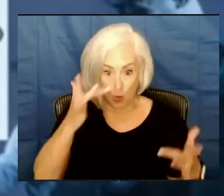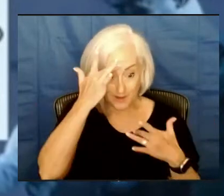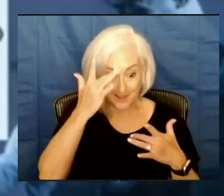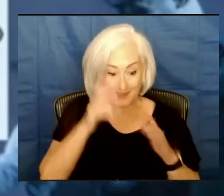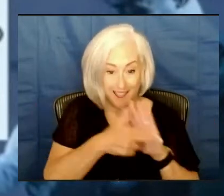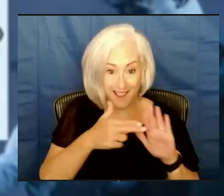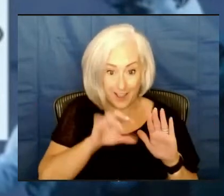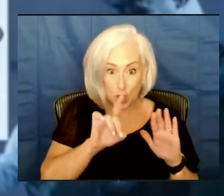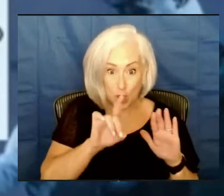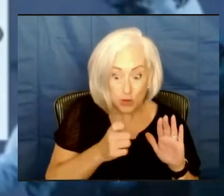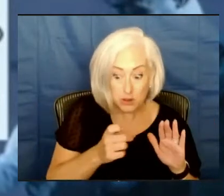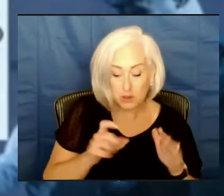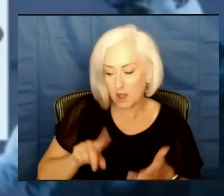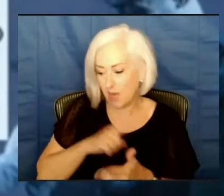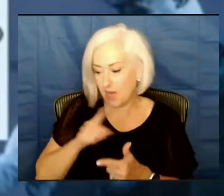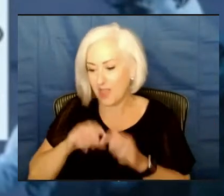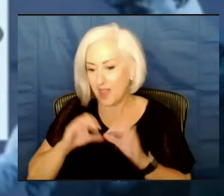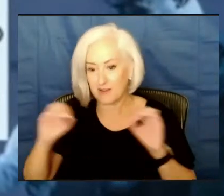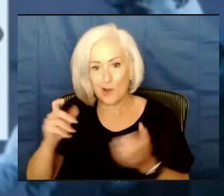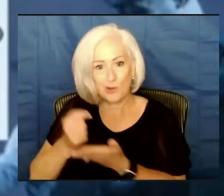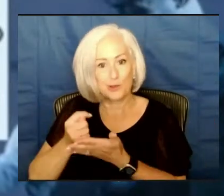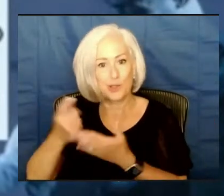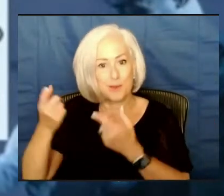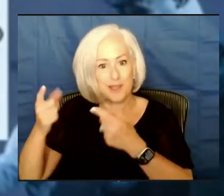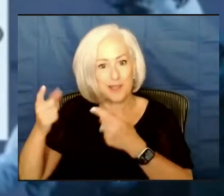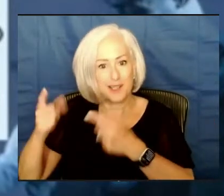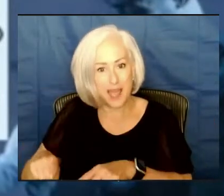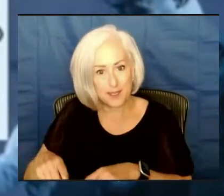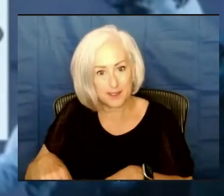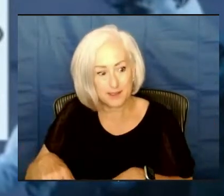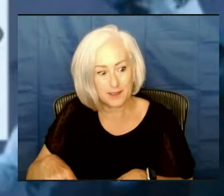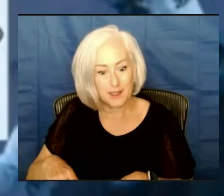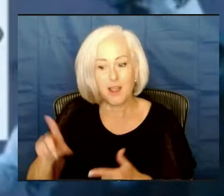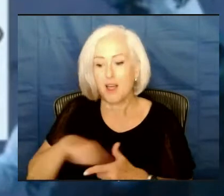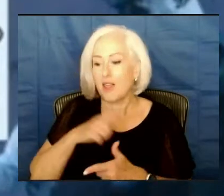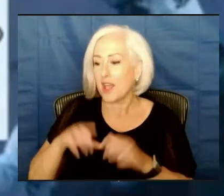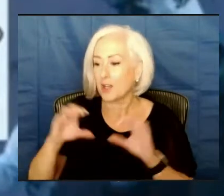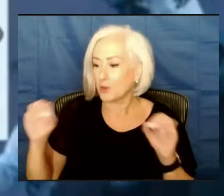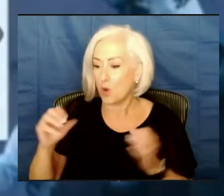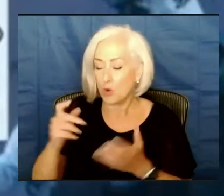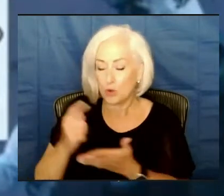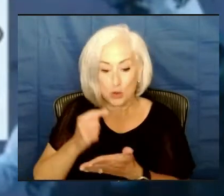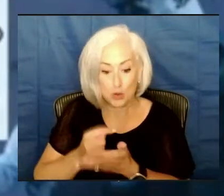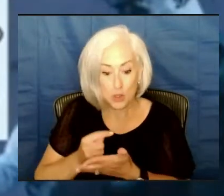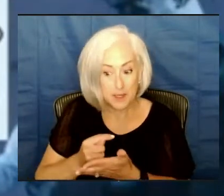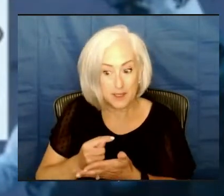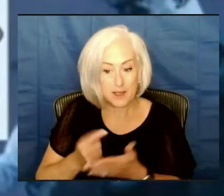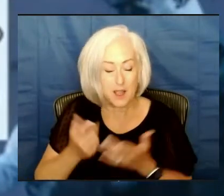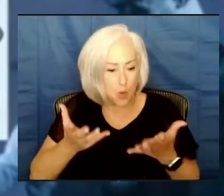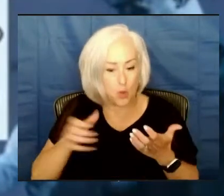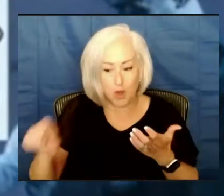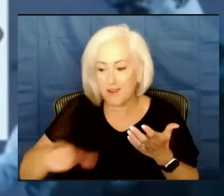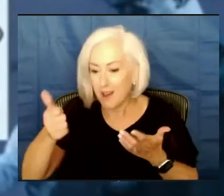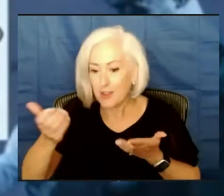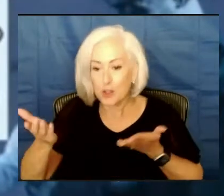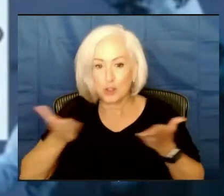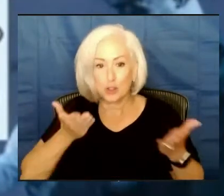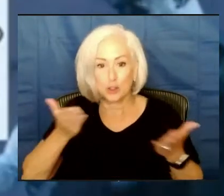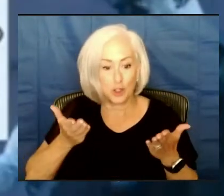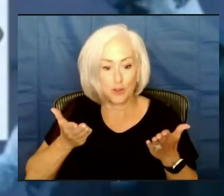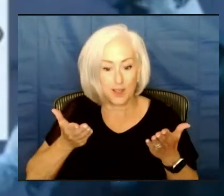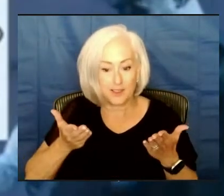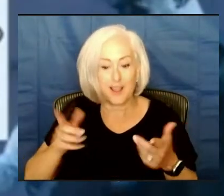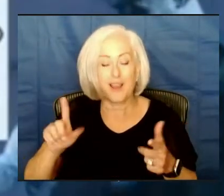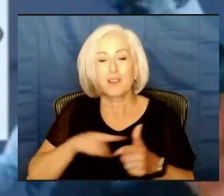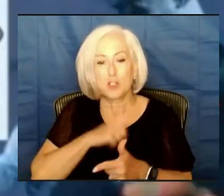no diagnosis or treatment, then when we are trying to seek other services, these things get exacerbated, because not only are we